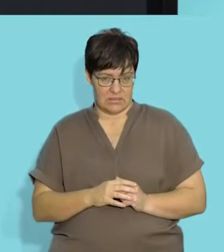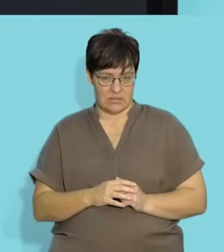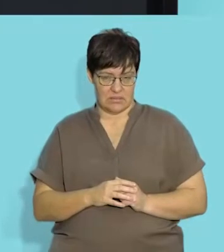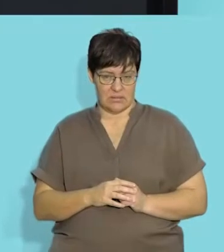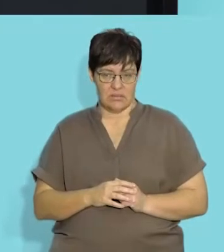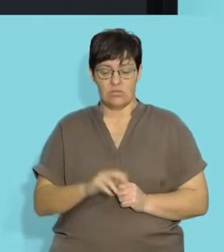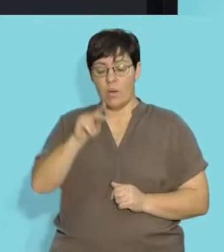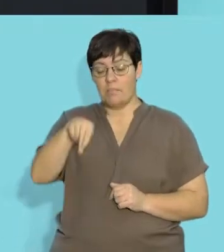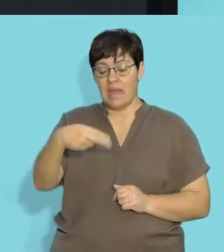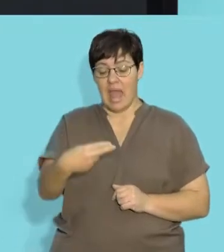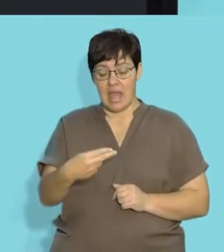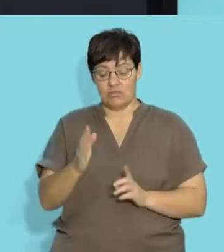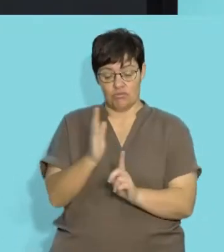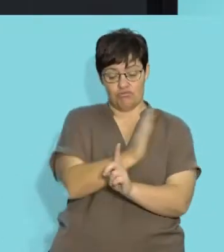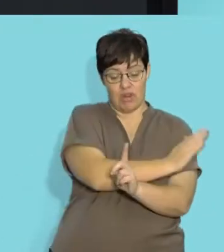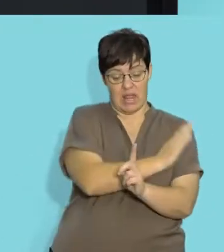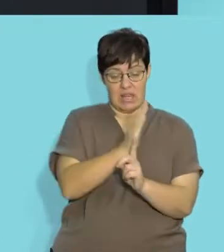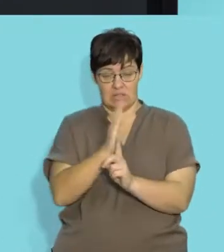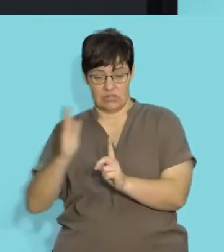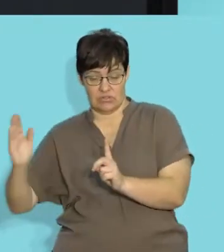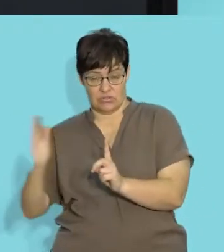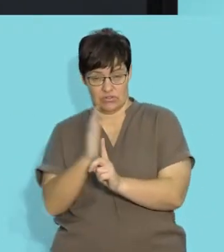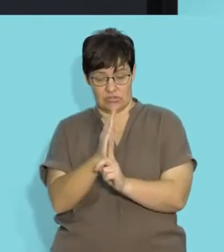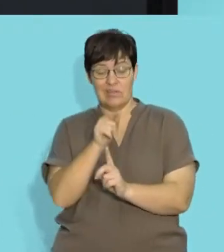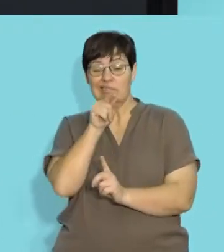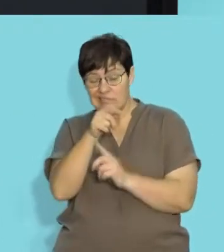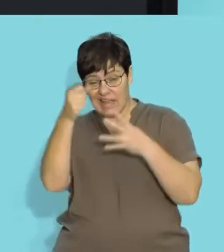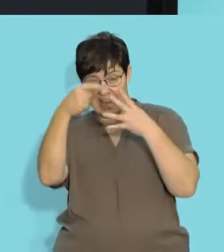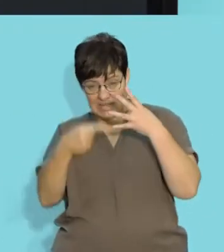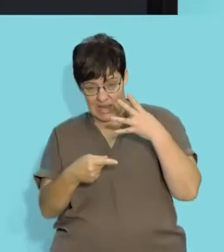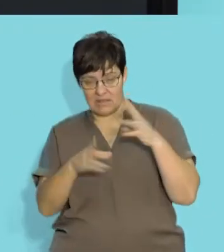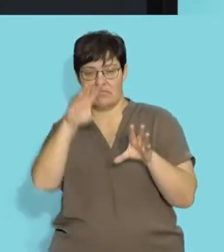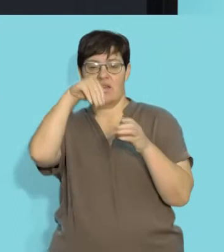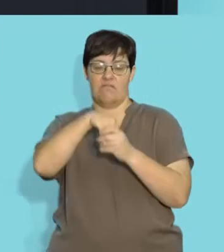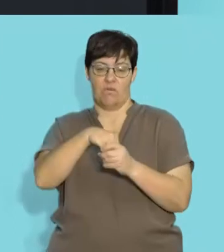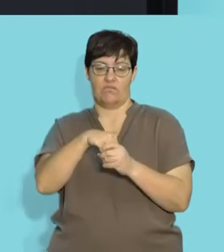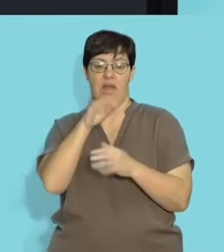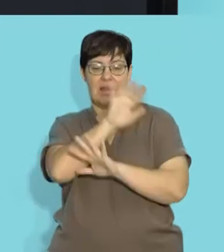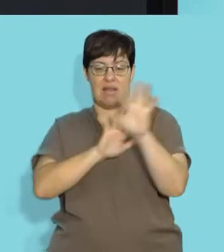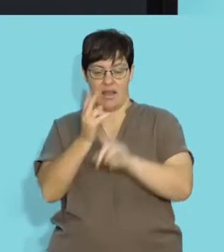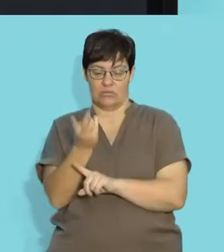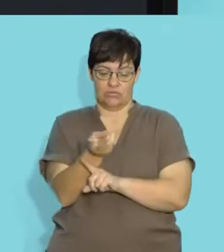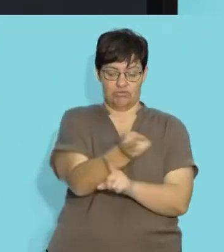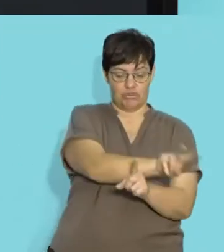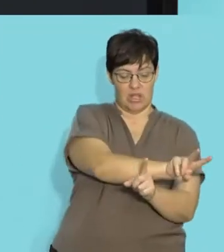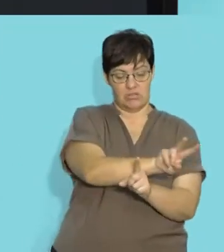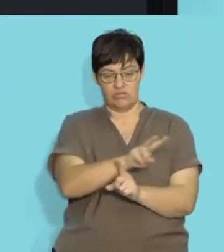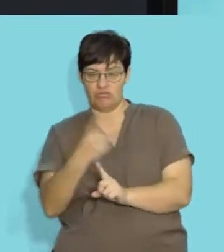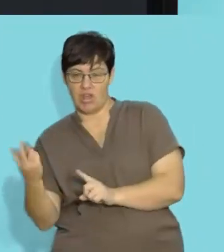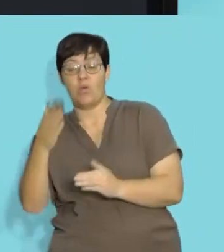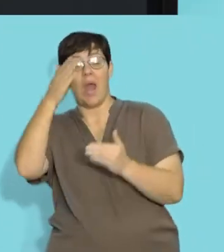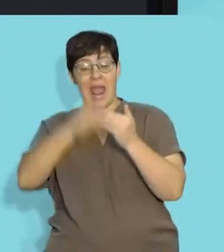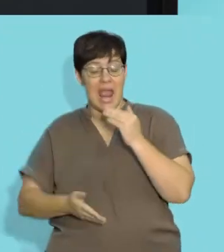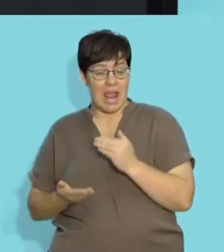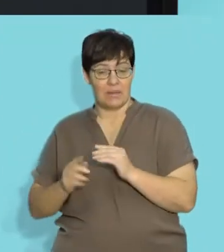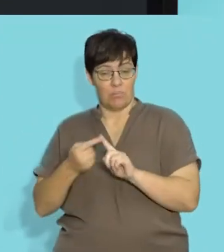the pH range in which that specific indicator actually undergoes a color change to show us the end